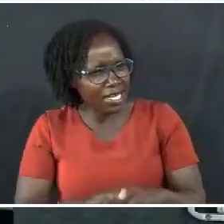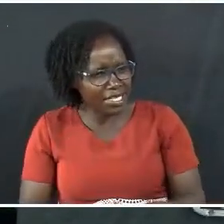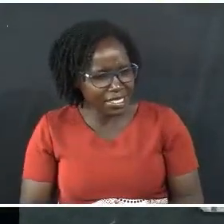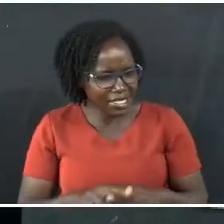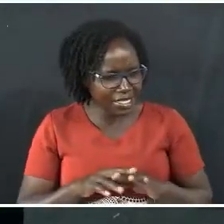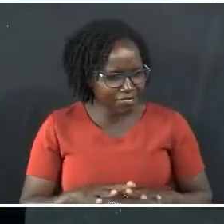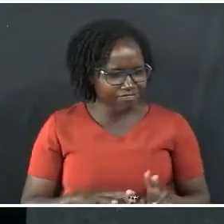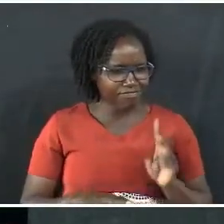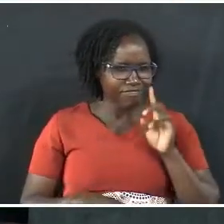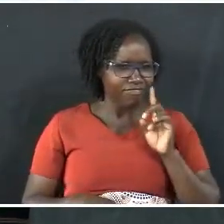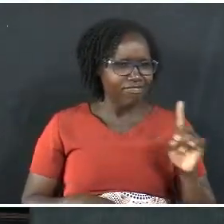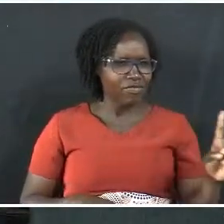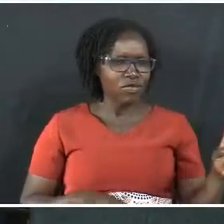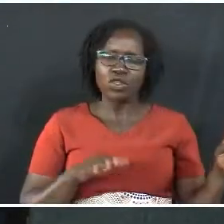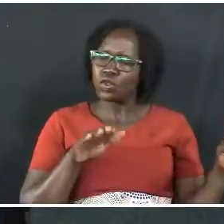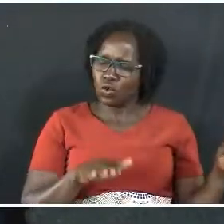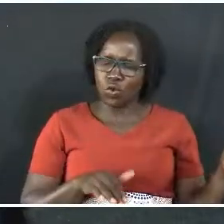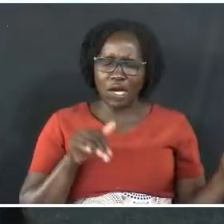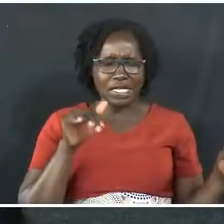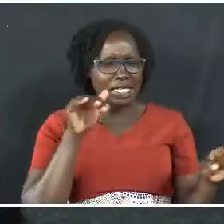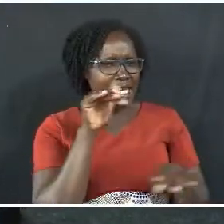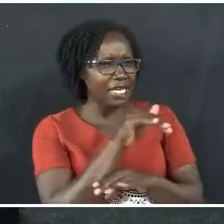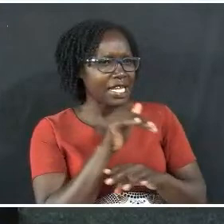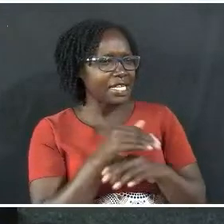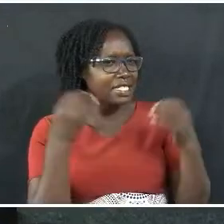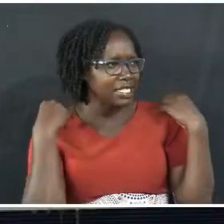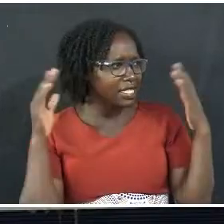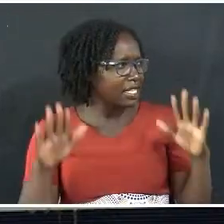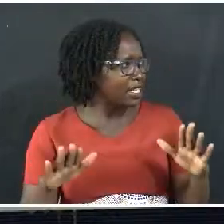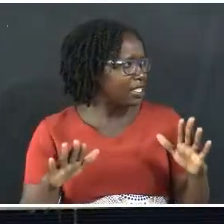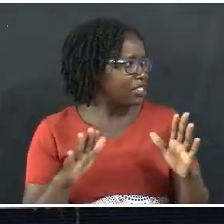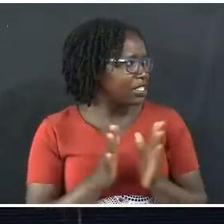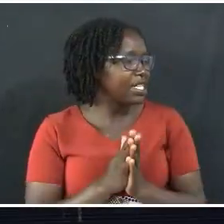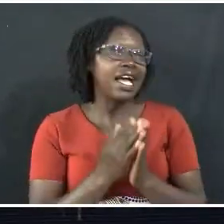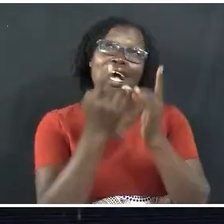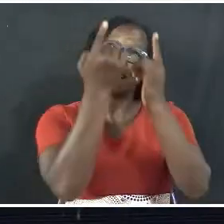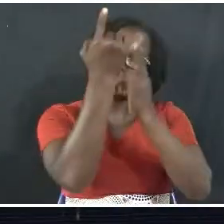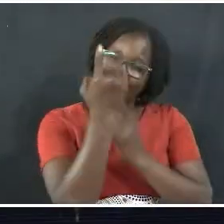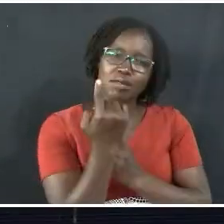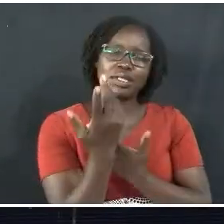down, waiting and asking the angels, are they coming?